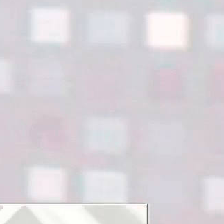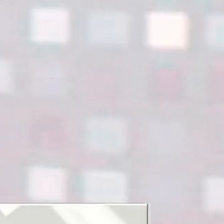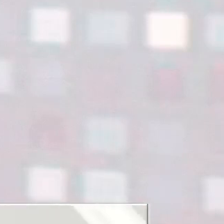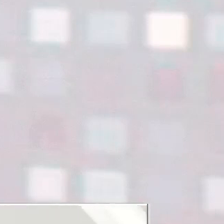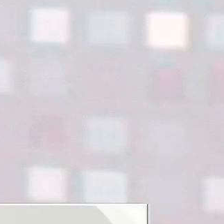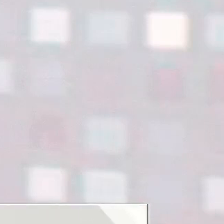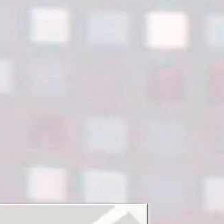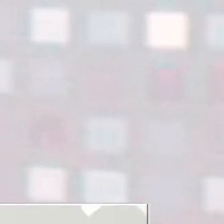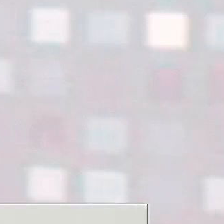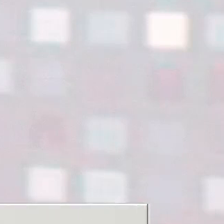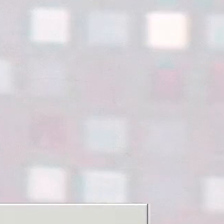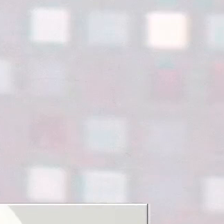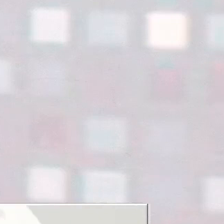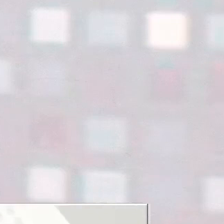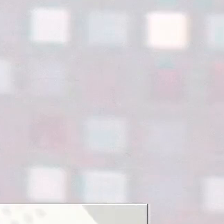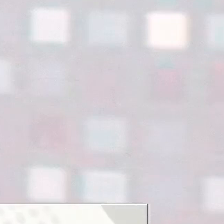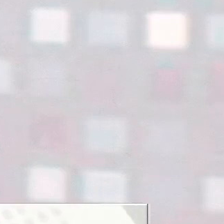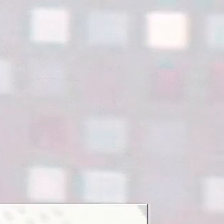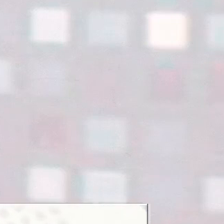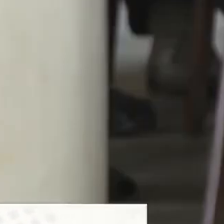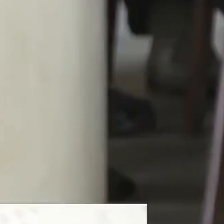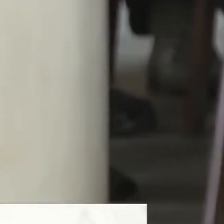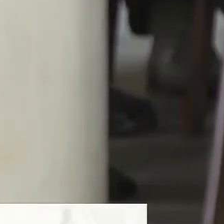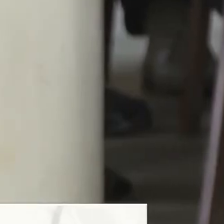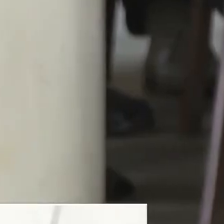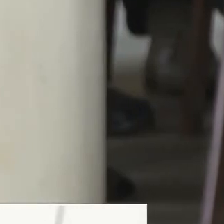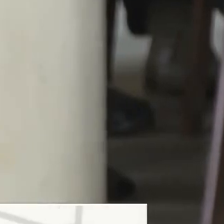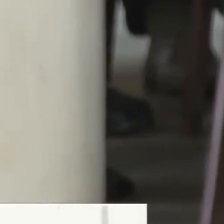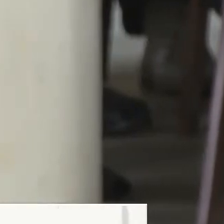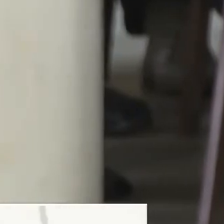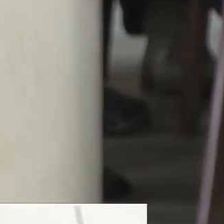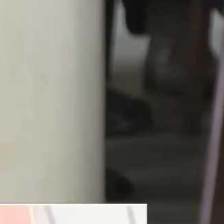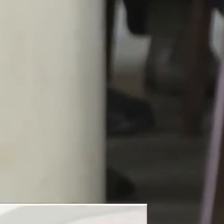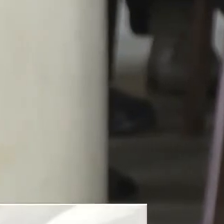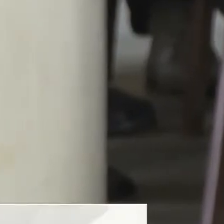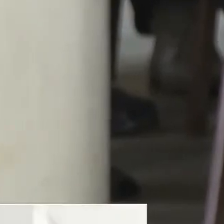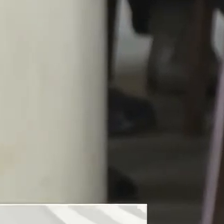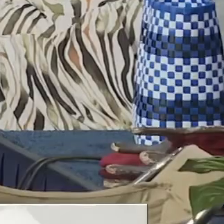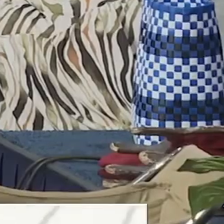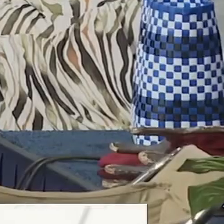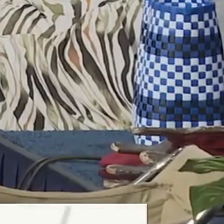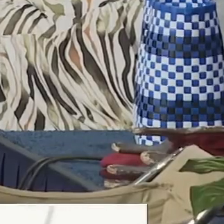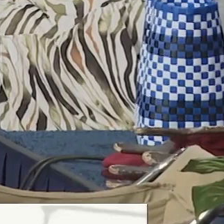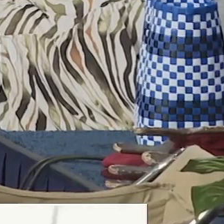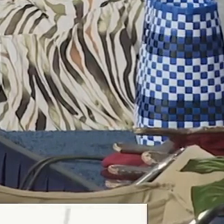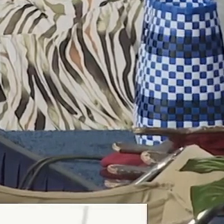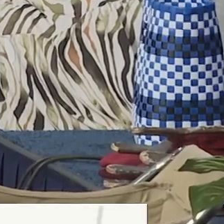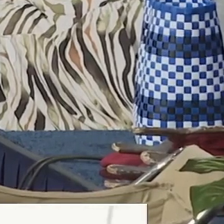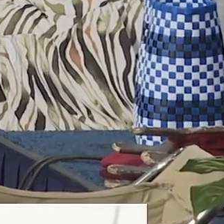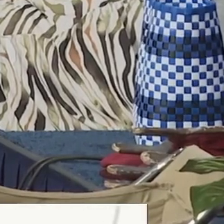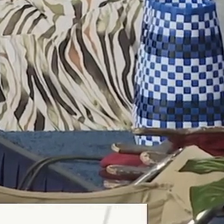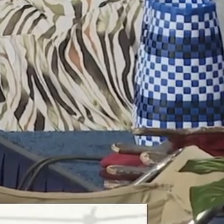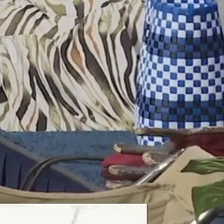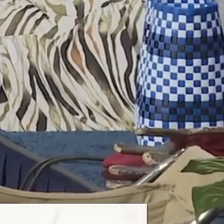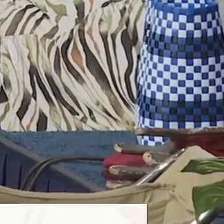limited. This is according to President William Ruto. The president emphasized that the nation cannot continue to live beyond